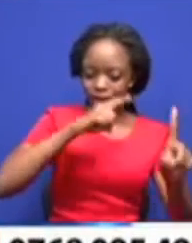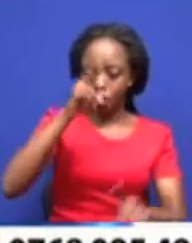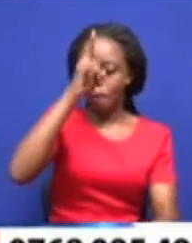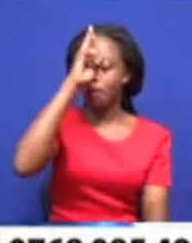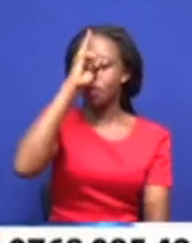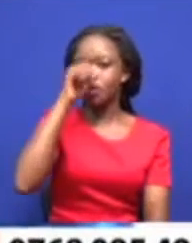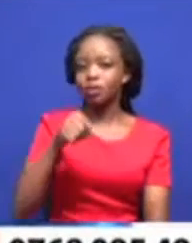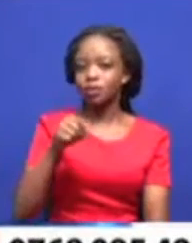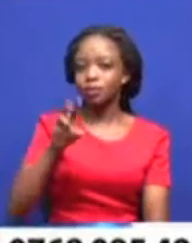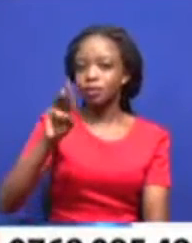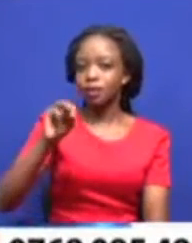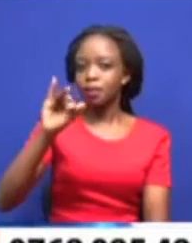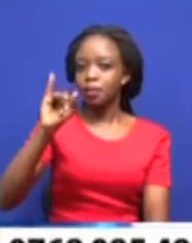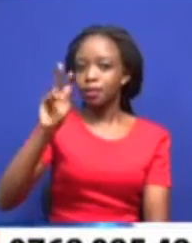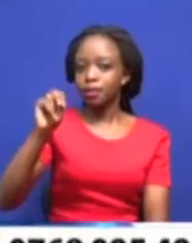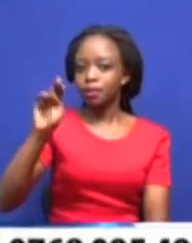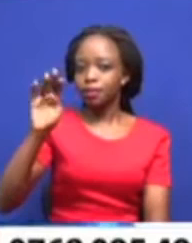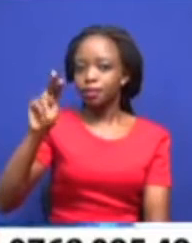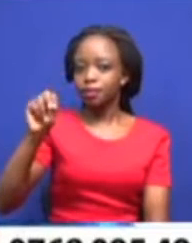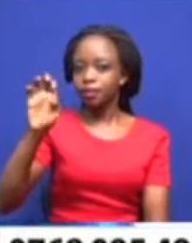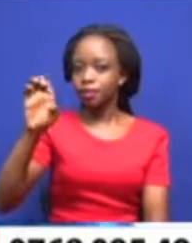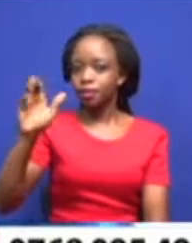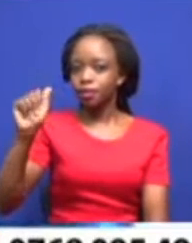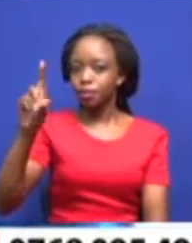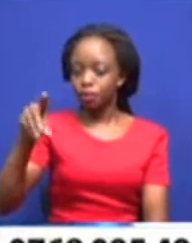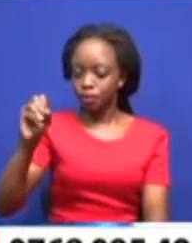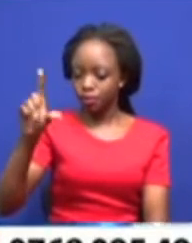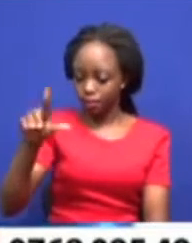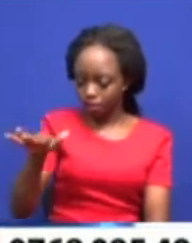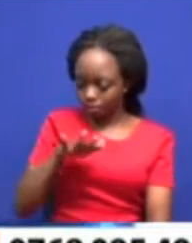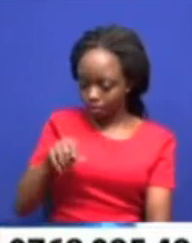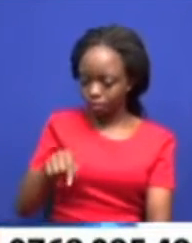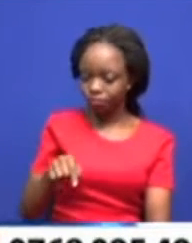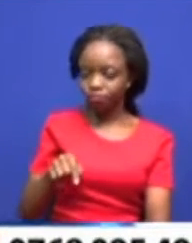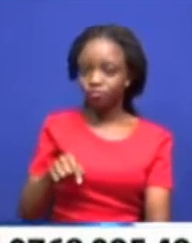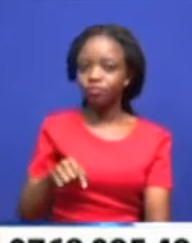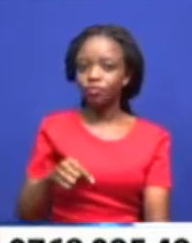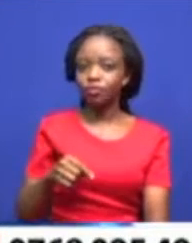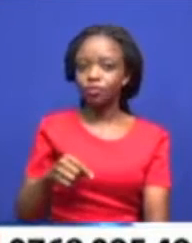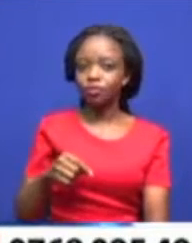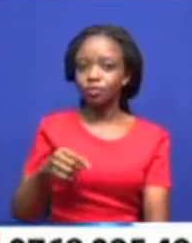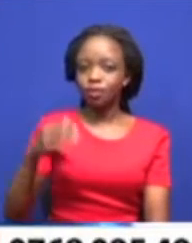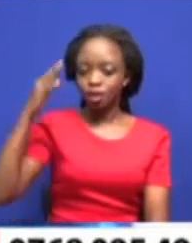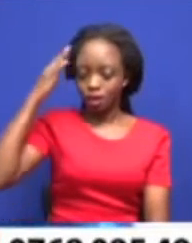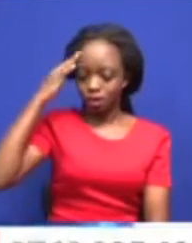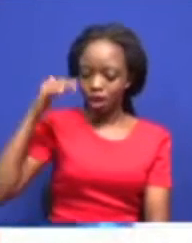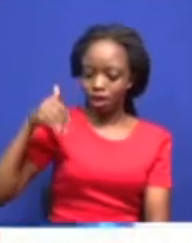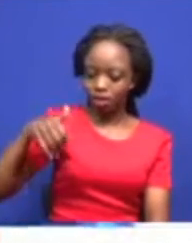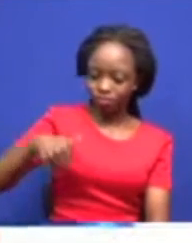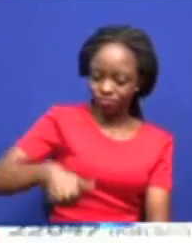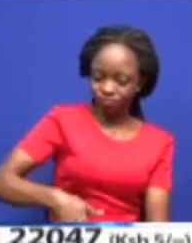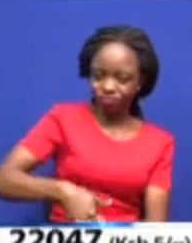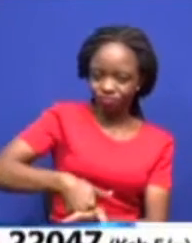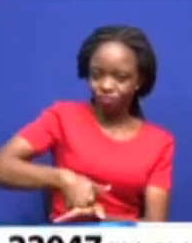in Minneapolis after a police officer in Minneapolis put his knee on the neck of George Floyd, and that